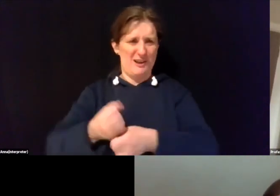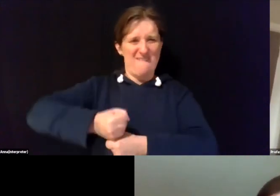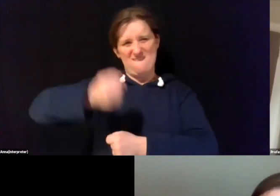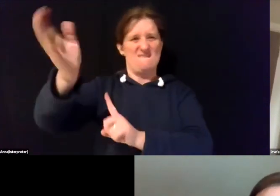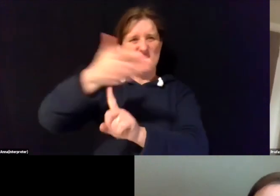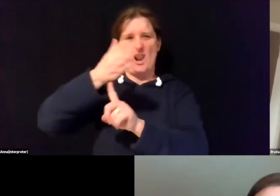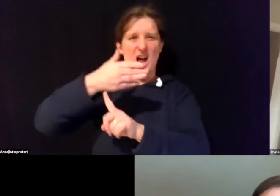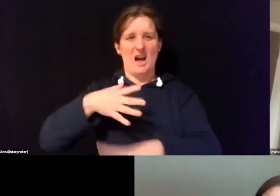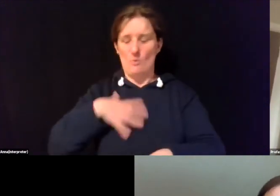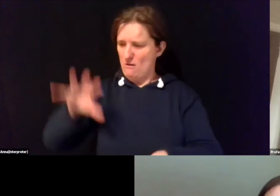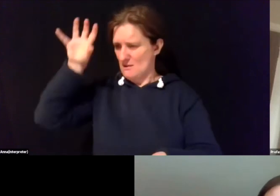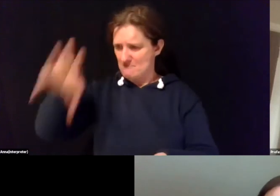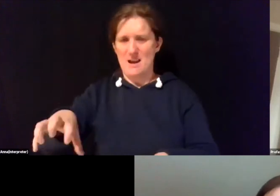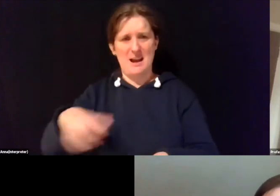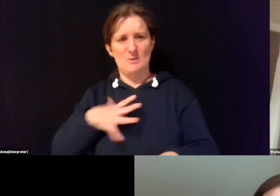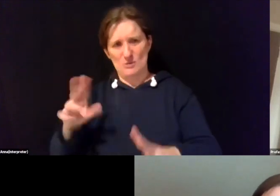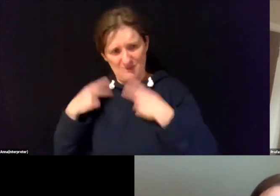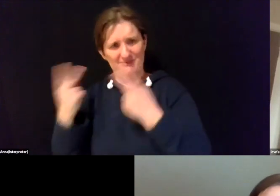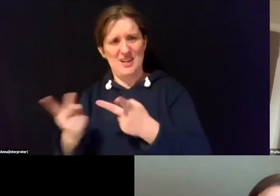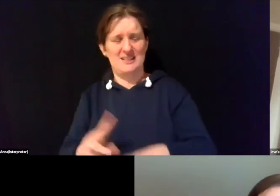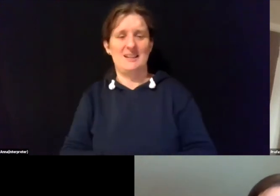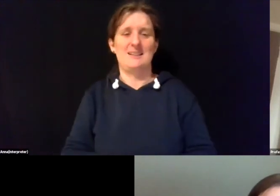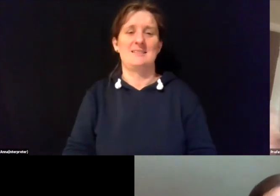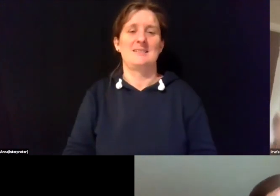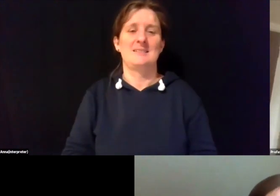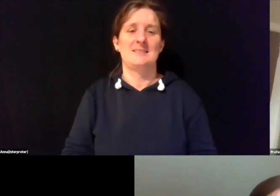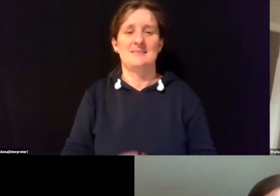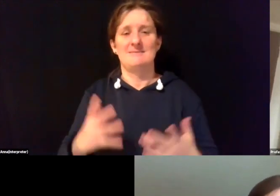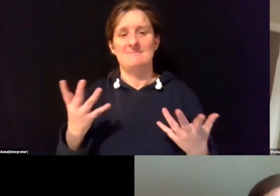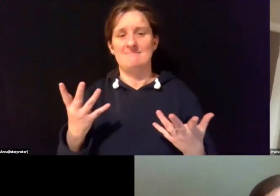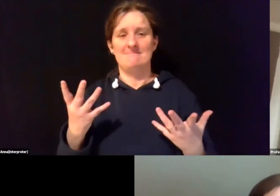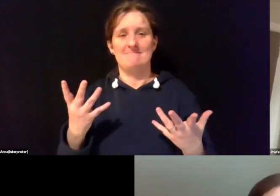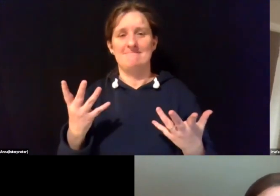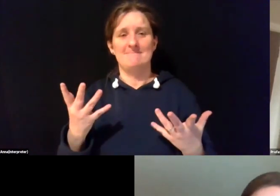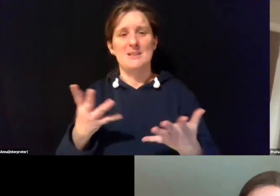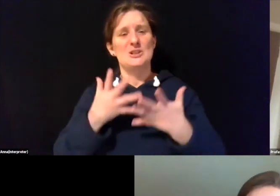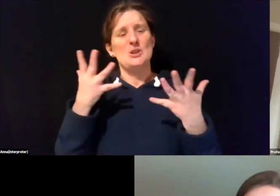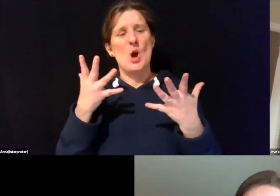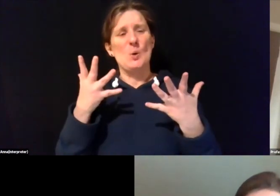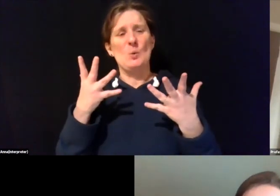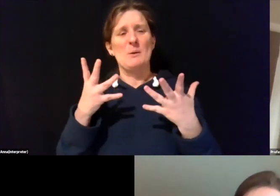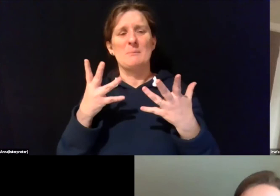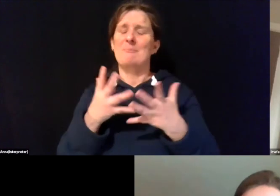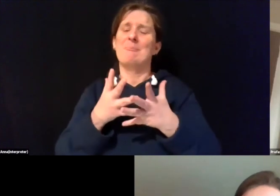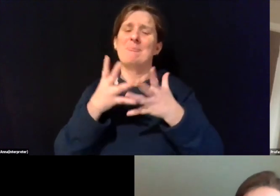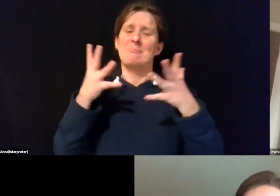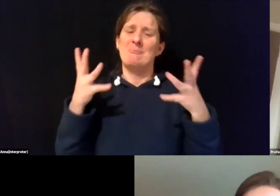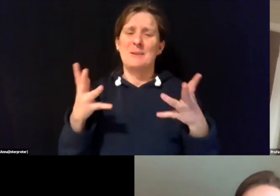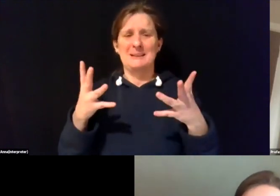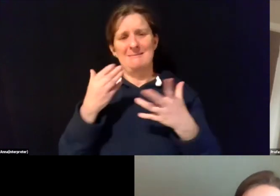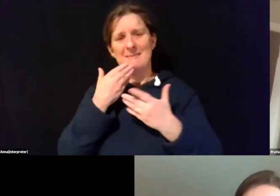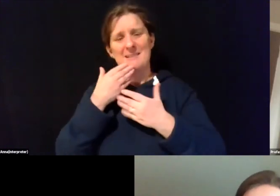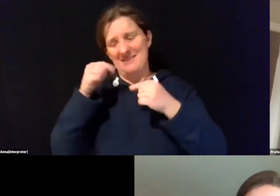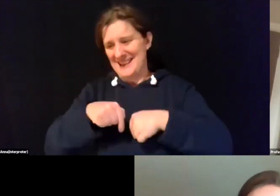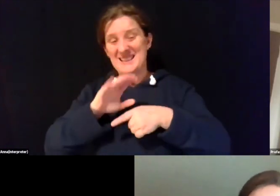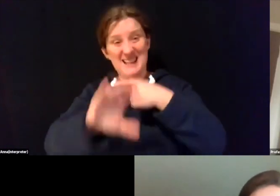a base to go and visit the Valles Marianas, the canyon system. And I think that will happen within this century.